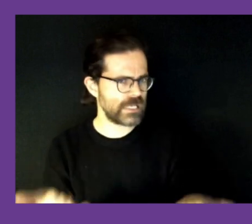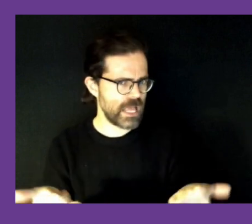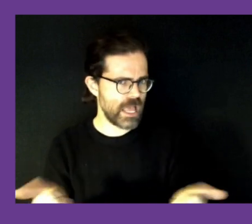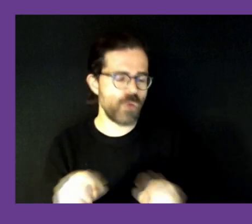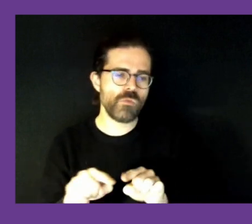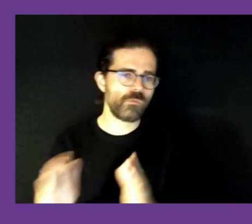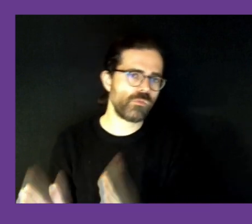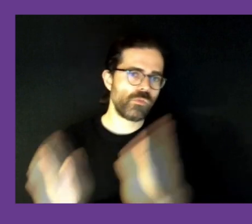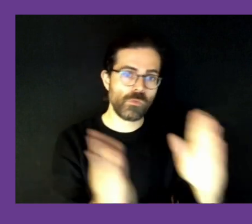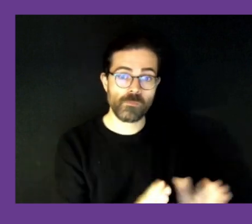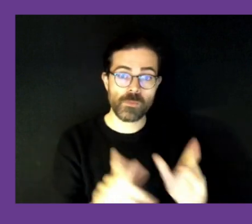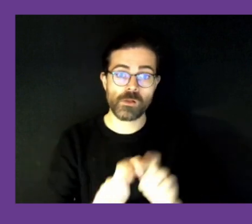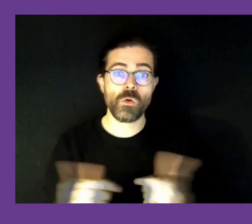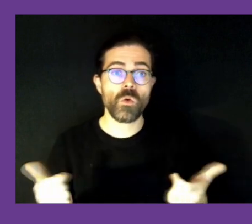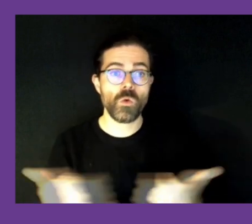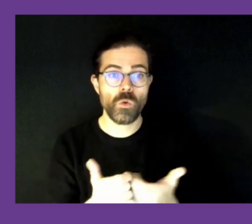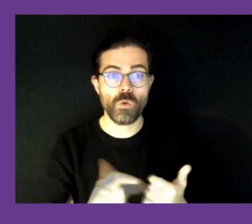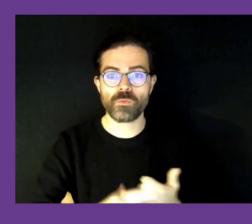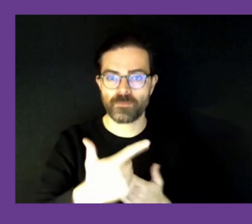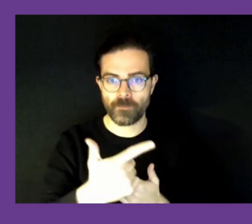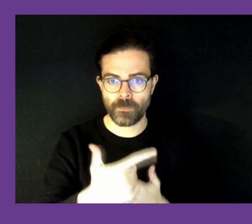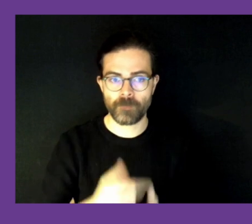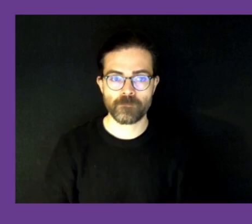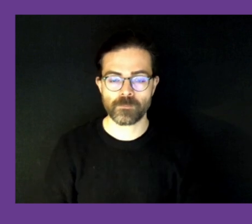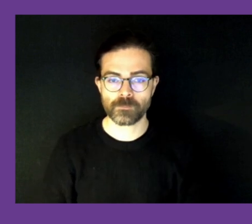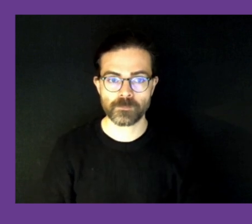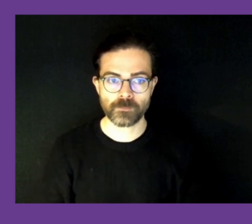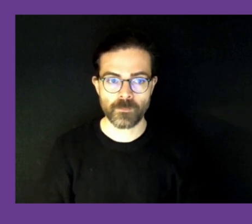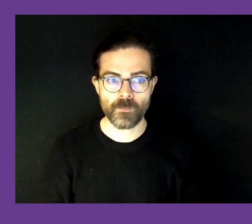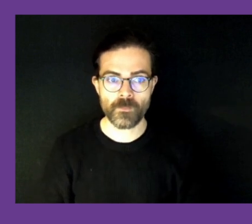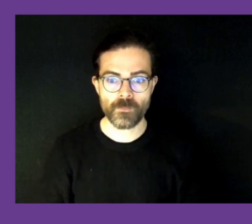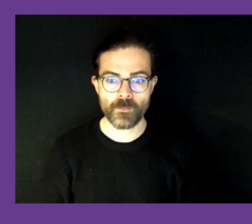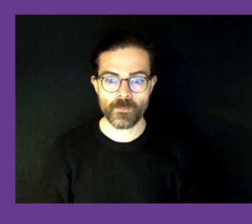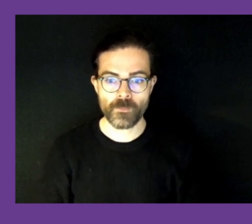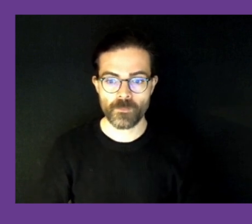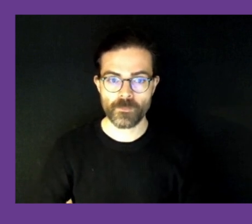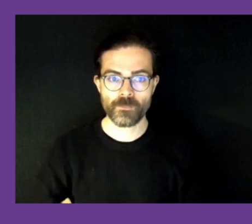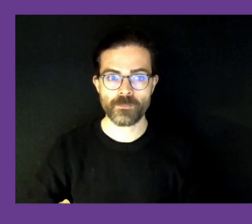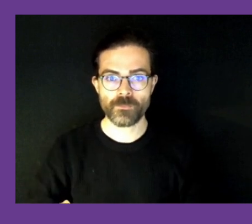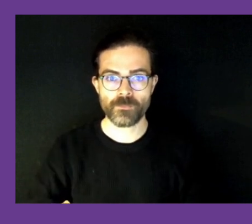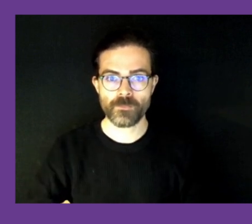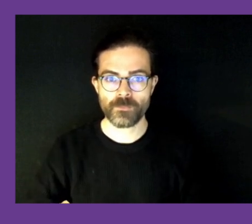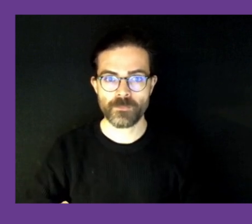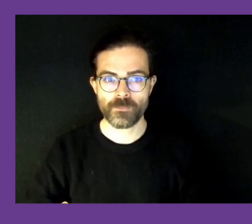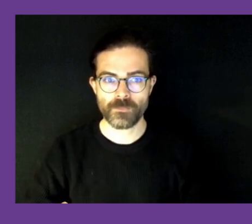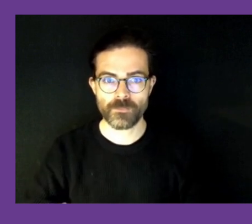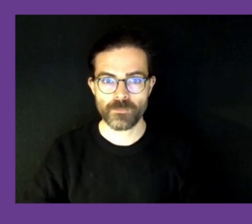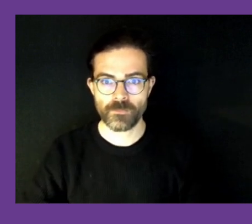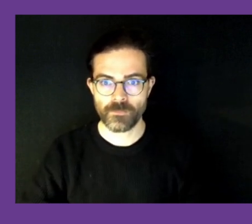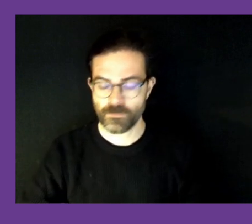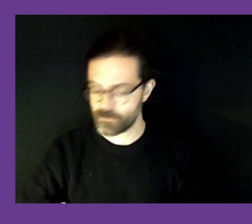our webinar, the expert panel on standardization. And I have the honor to present you